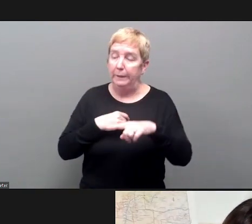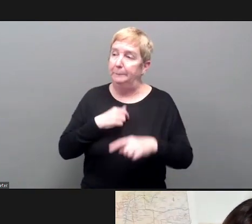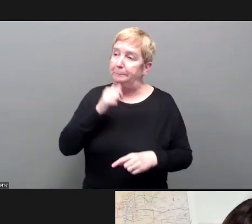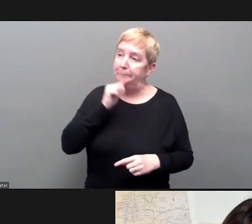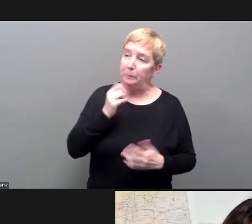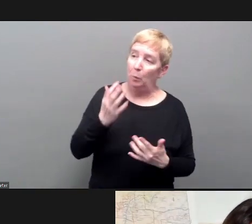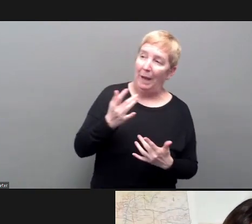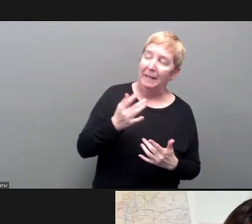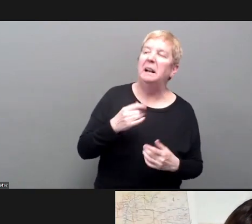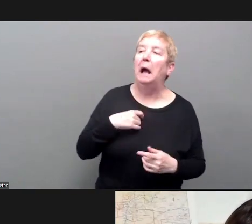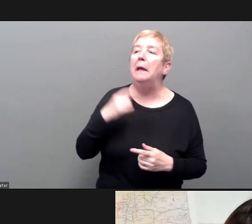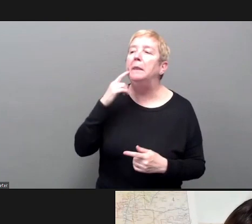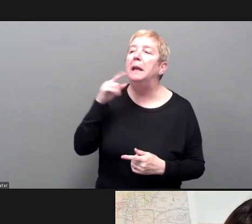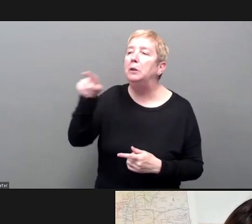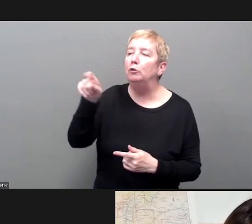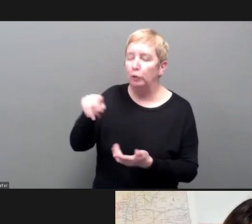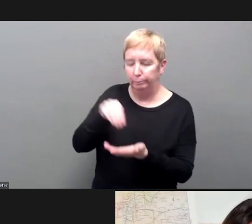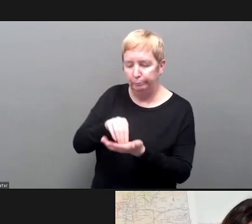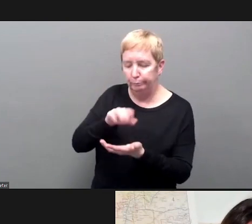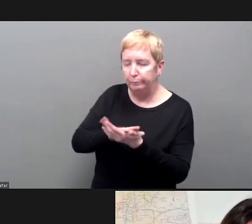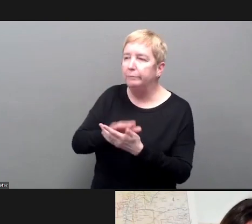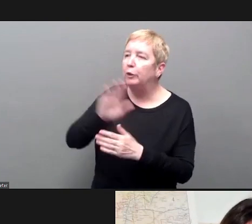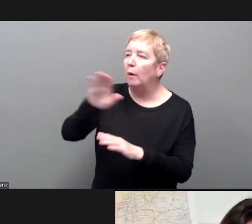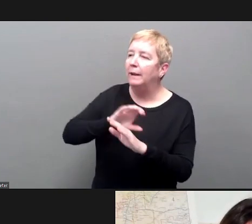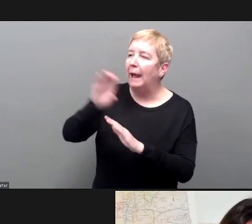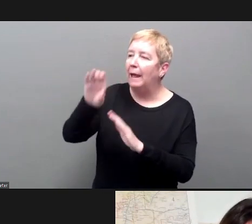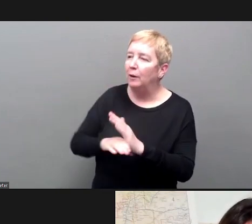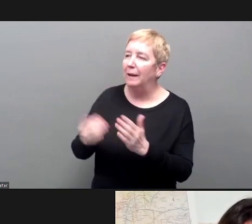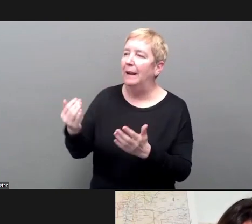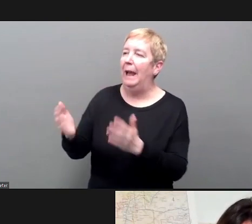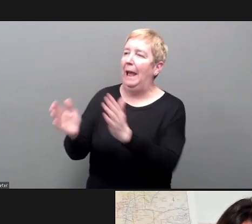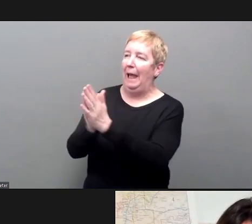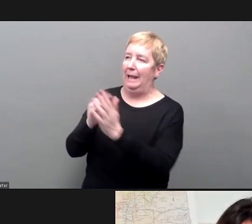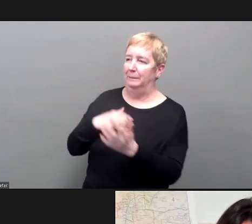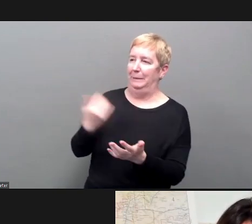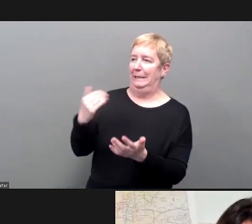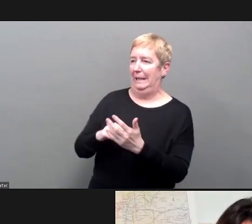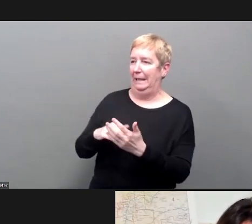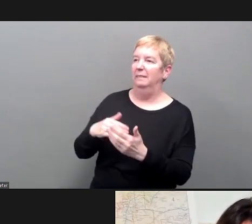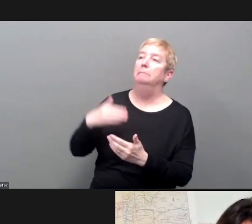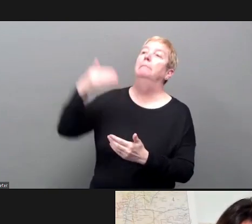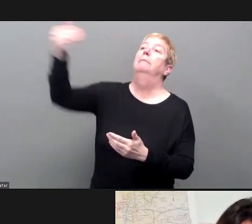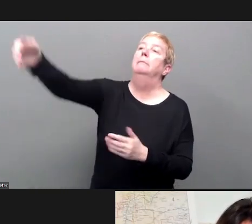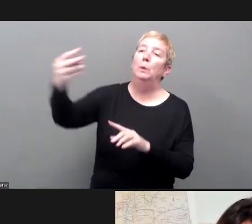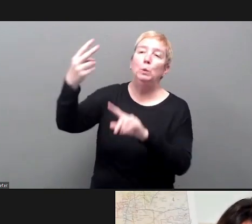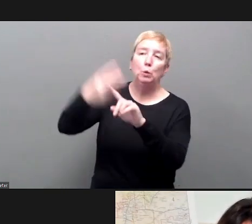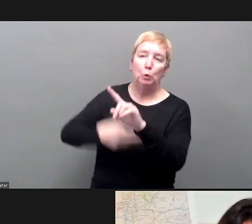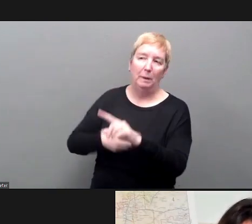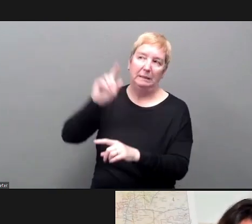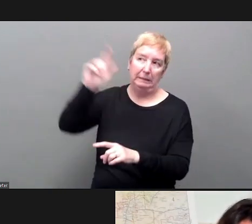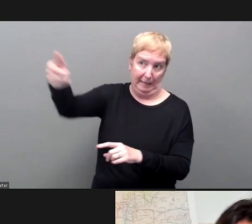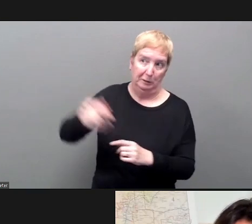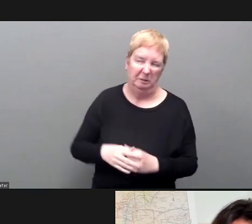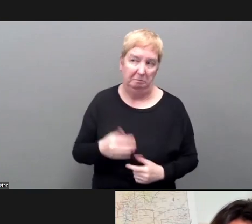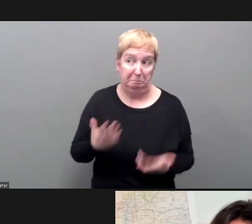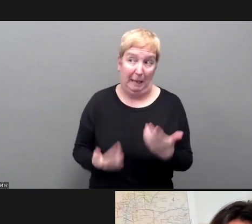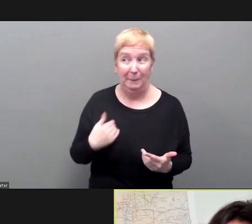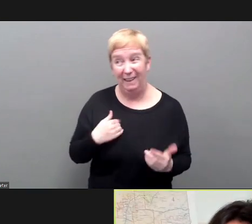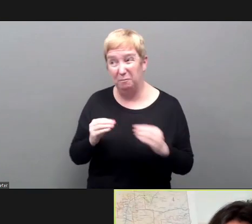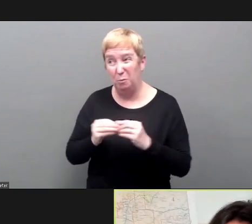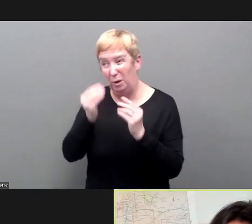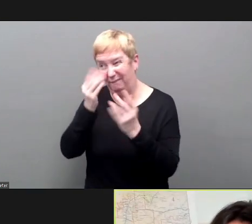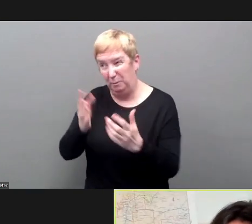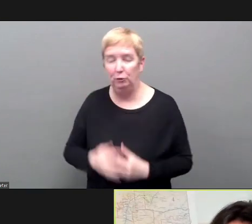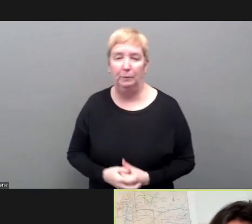pencil in on your calendar to ask me again in 2 months, hopefully I'll have something a little bit better to say and more satisfying. Thank you,